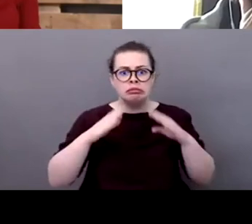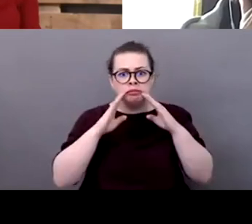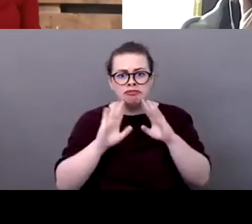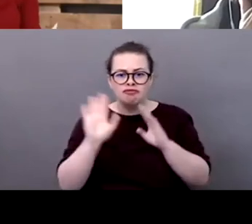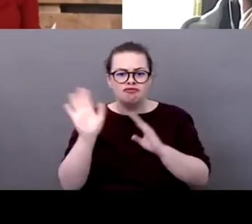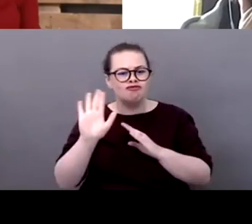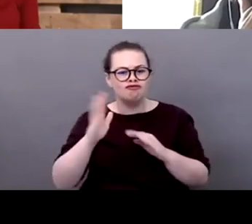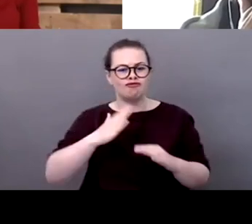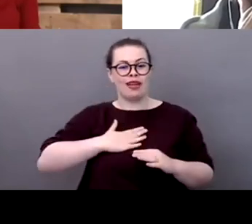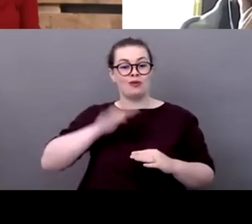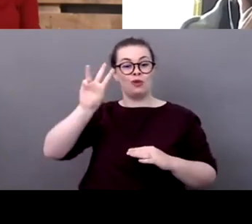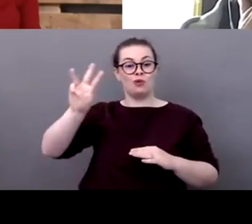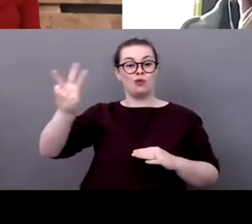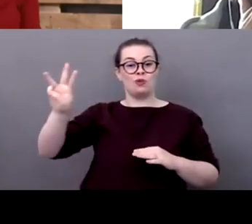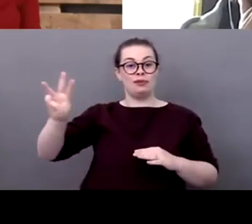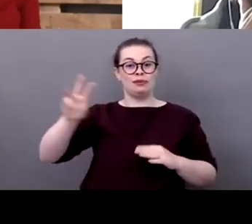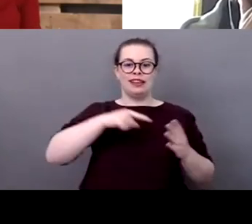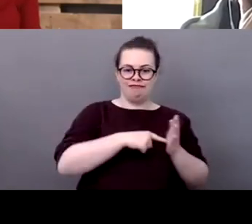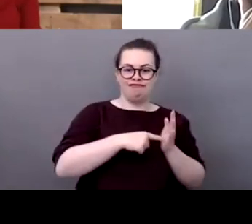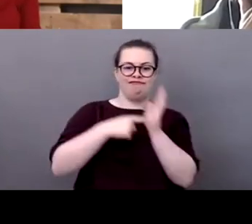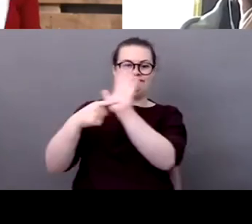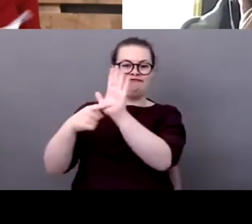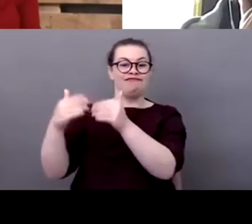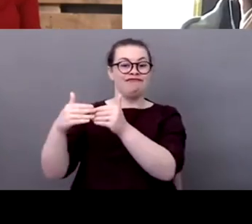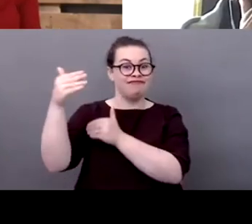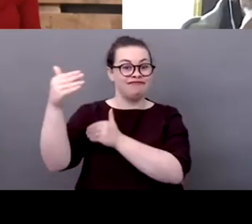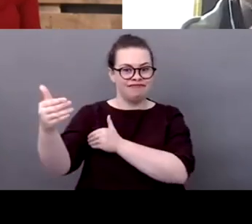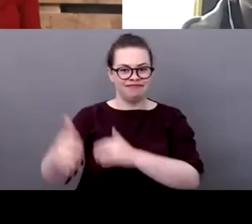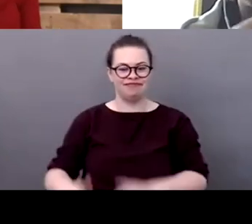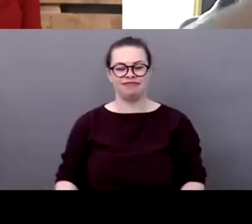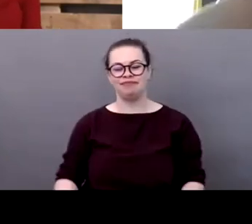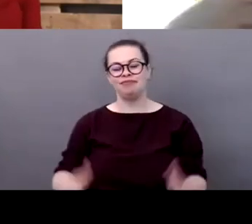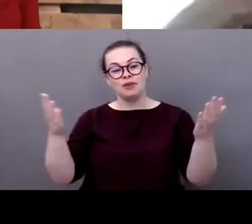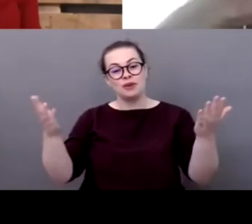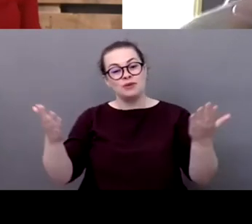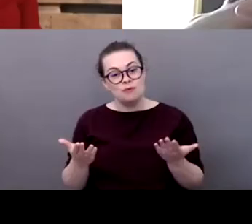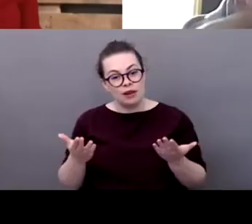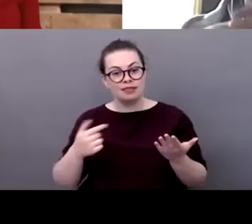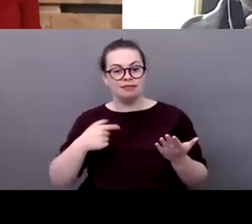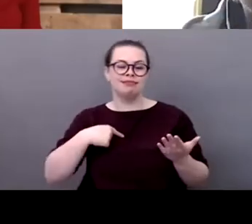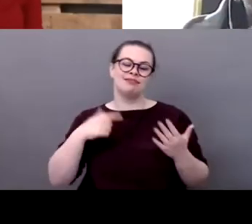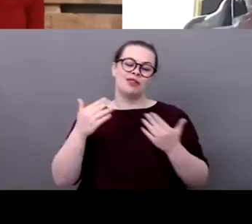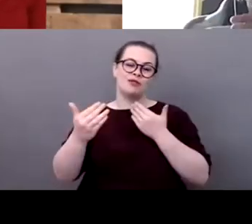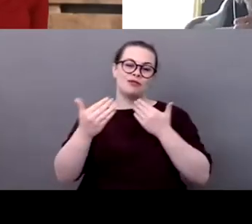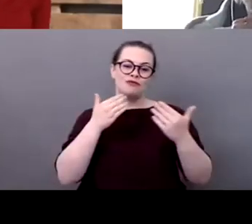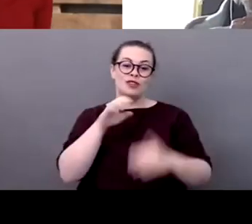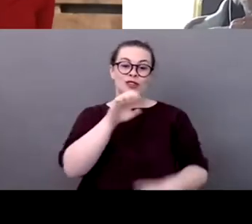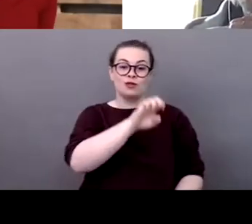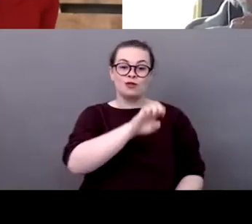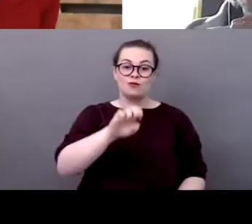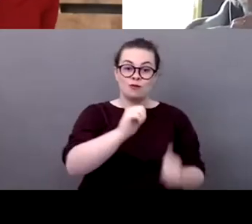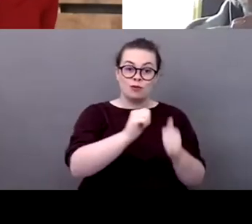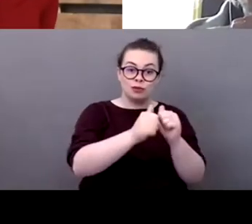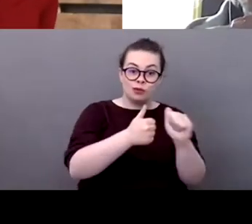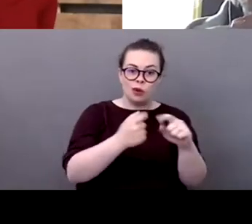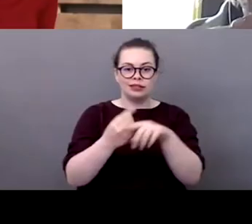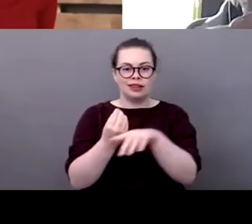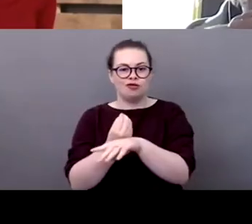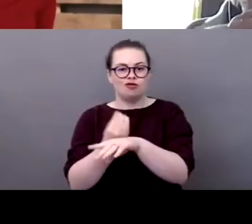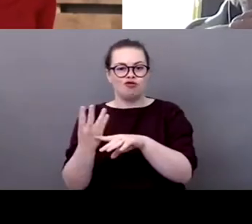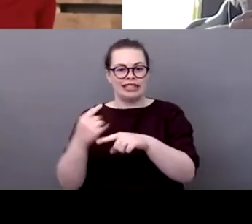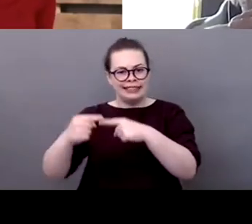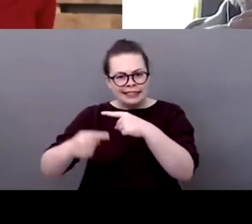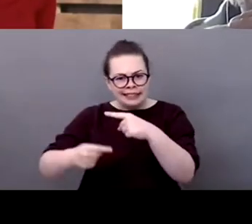round table of the conference Ports and the European Green Evolution. We will now talk about the commitments of the stakeholders